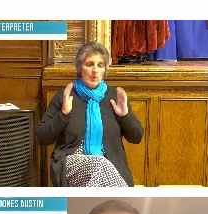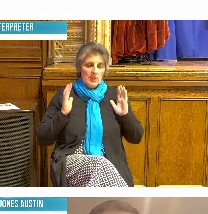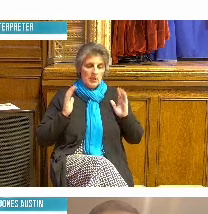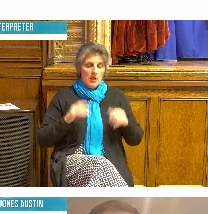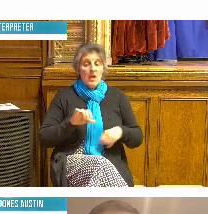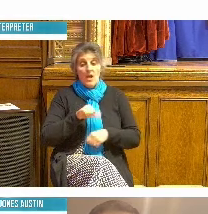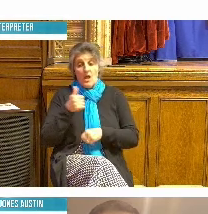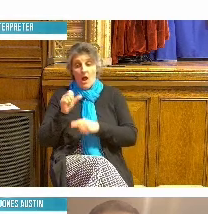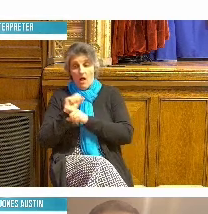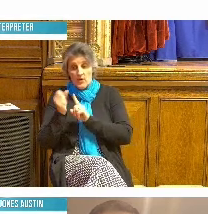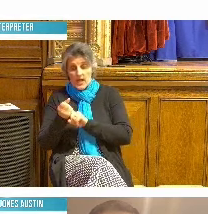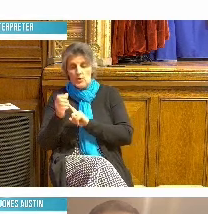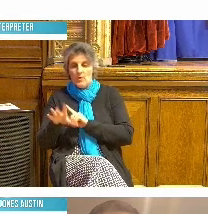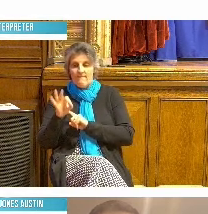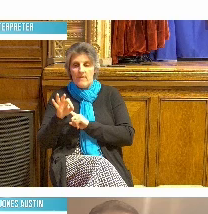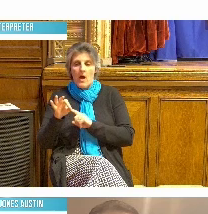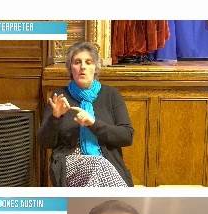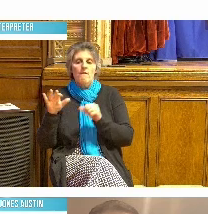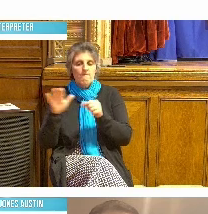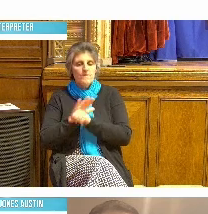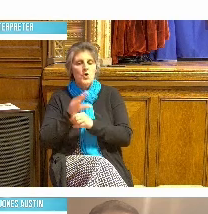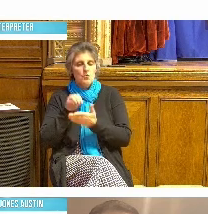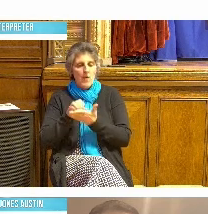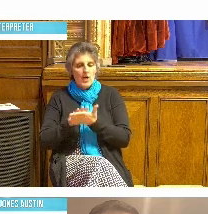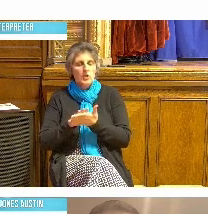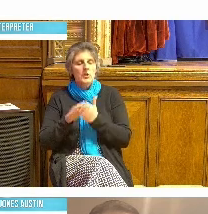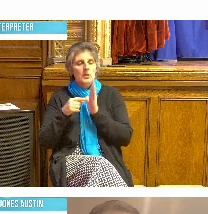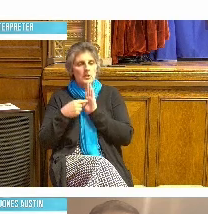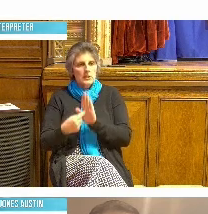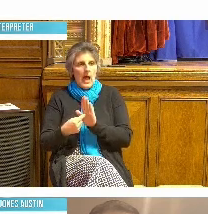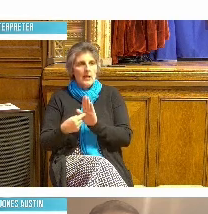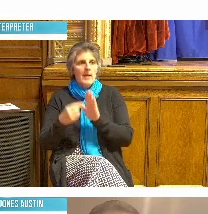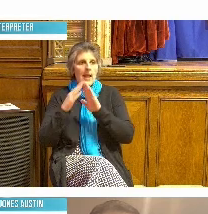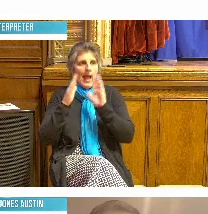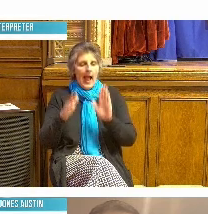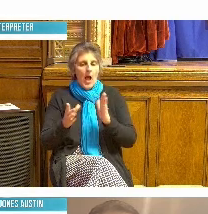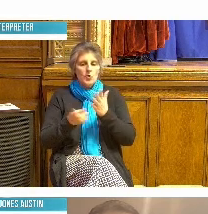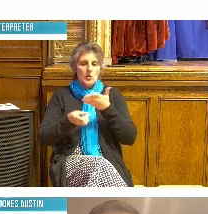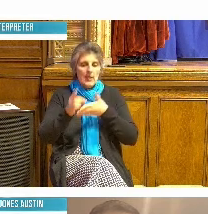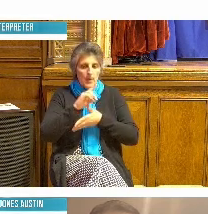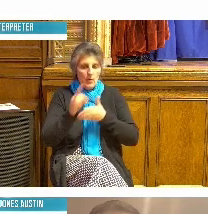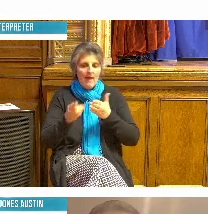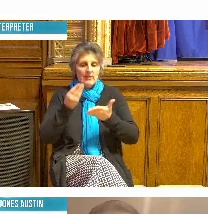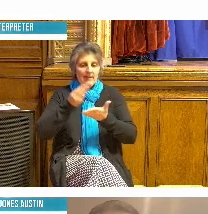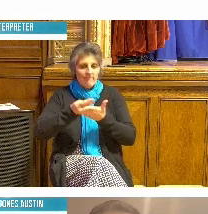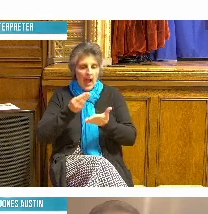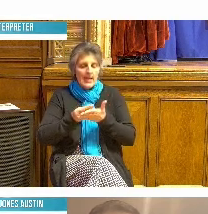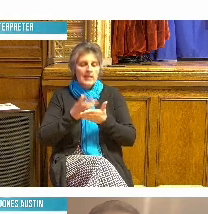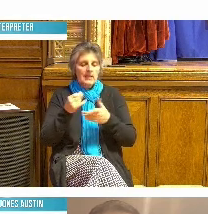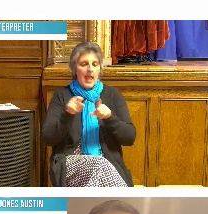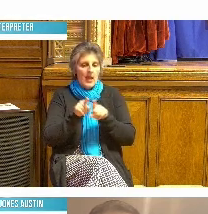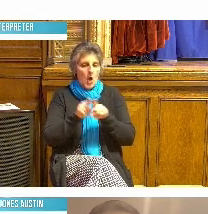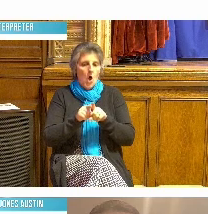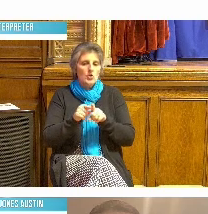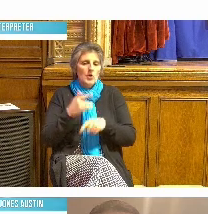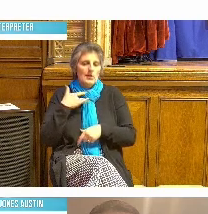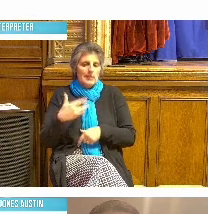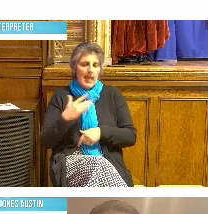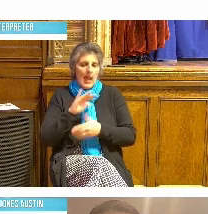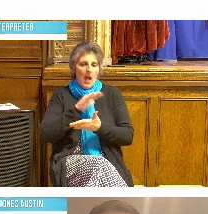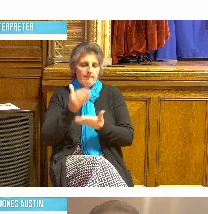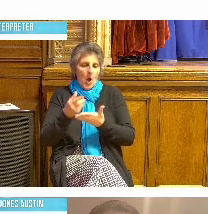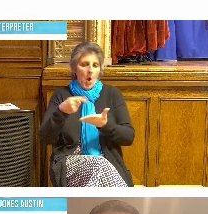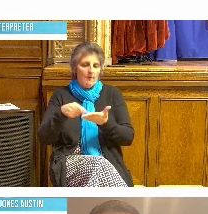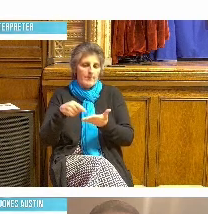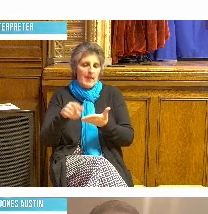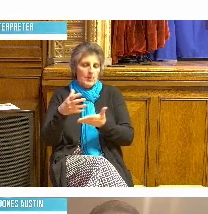In other cases, we found fuller records documenting household demographics and finances, as well as the nature and amount of payments